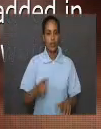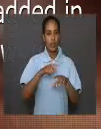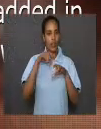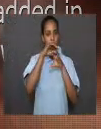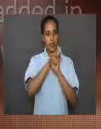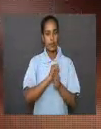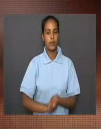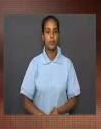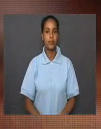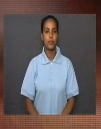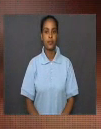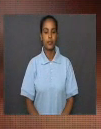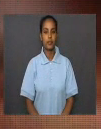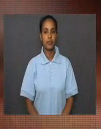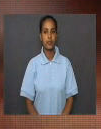time's up.